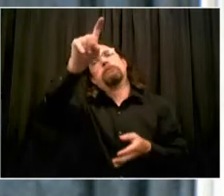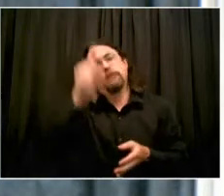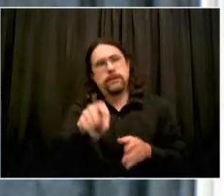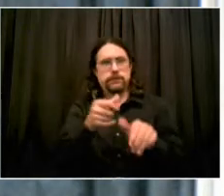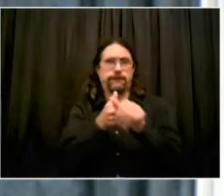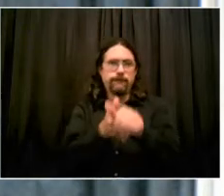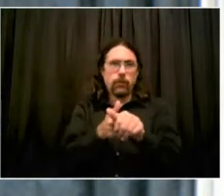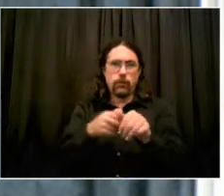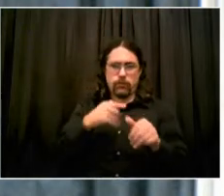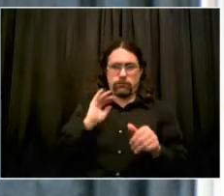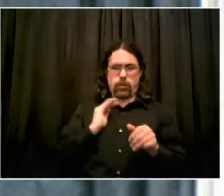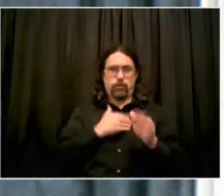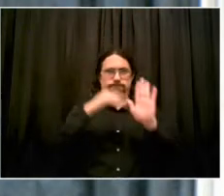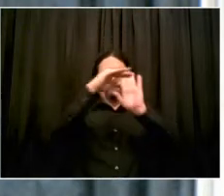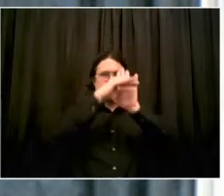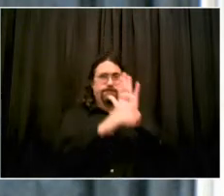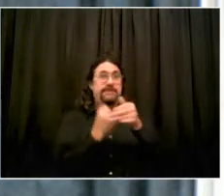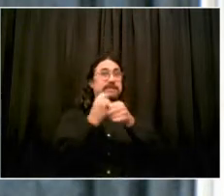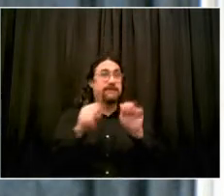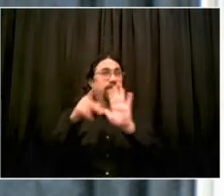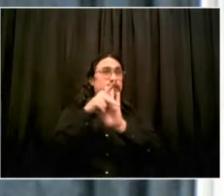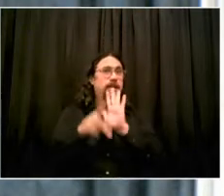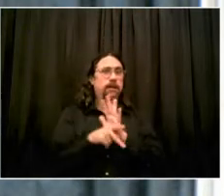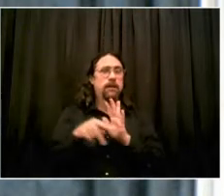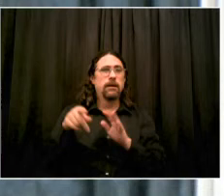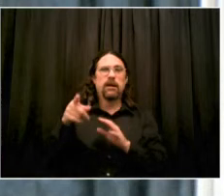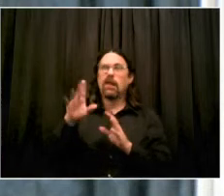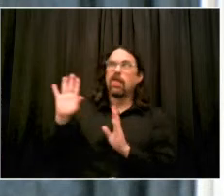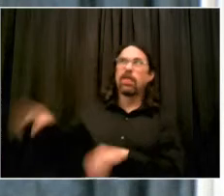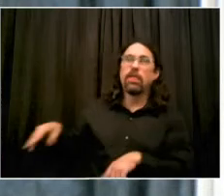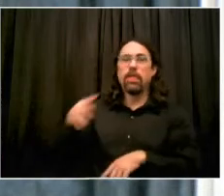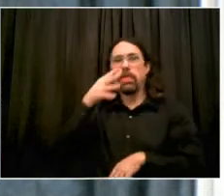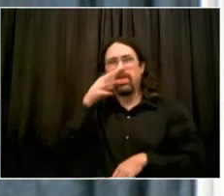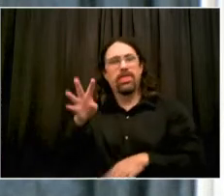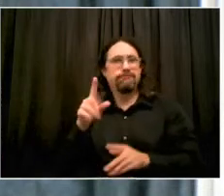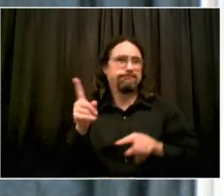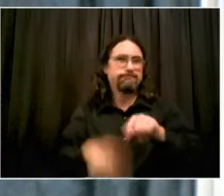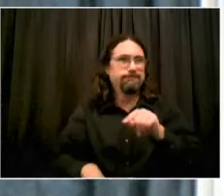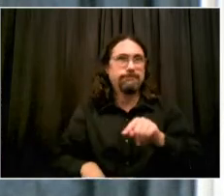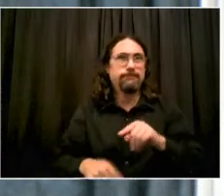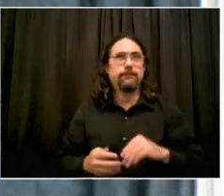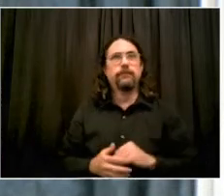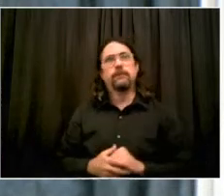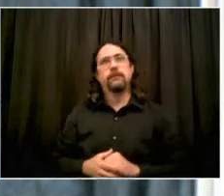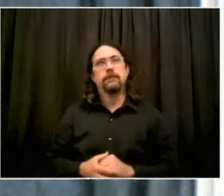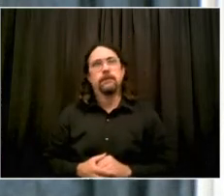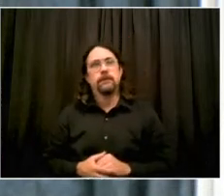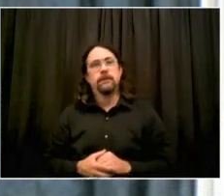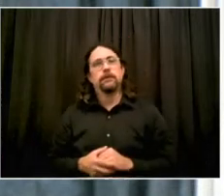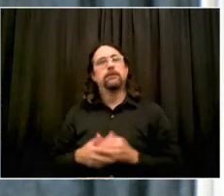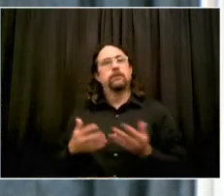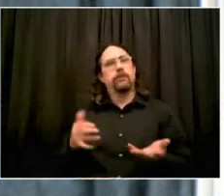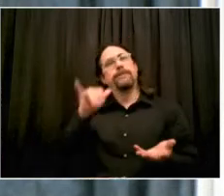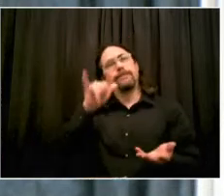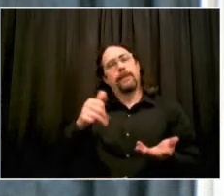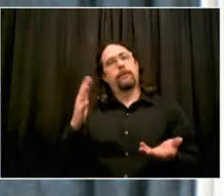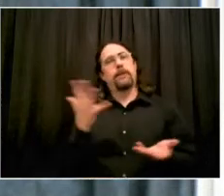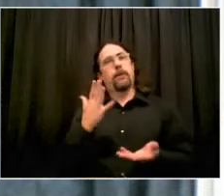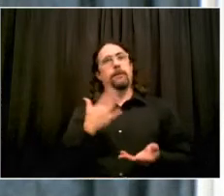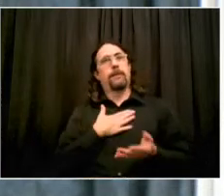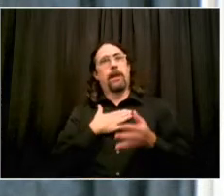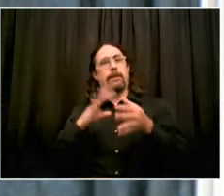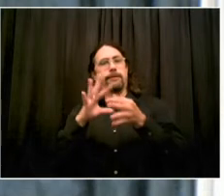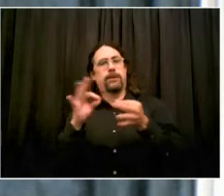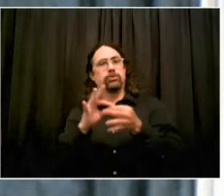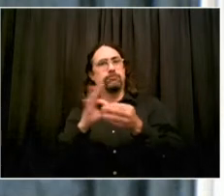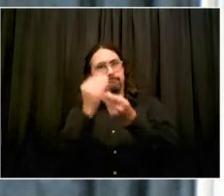continue to update the order if conditions and circumstances compel us to do so. Any school found to be out of compliance